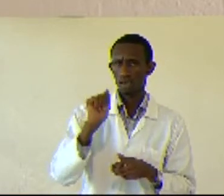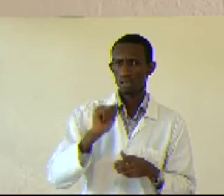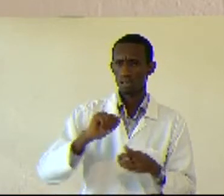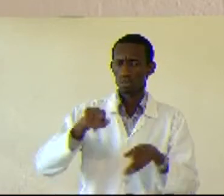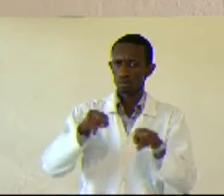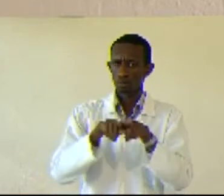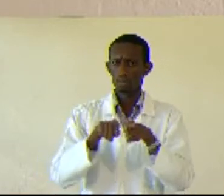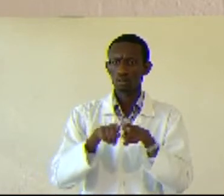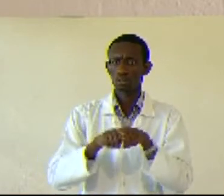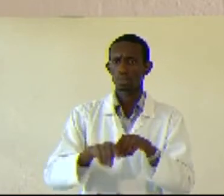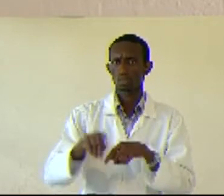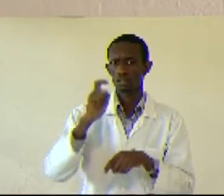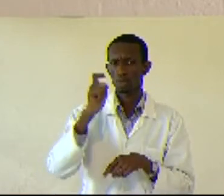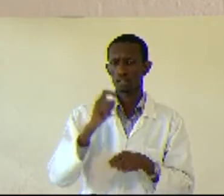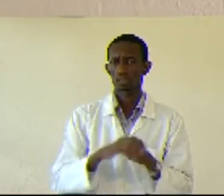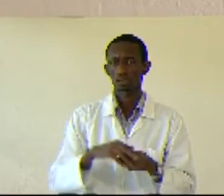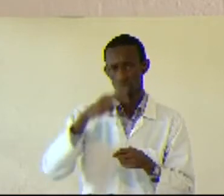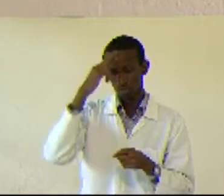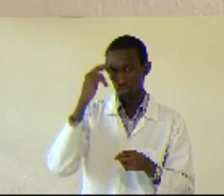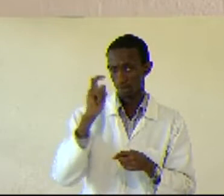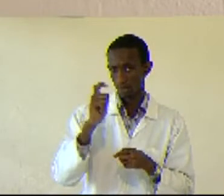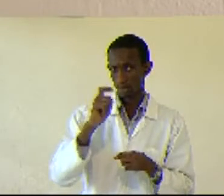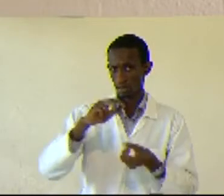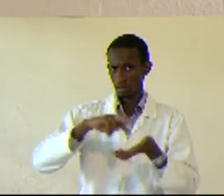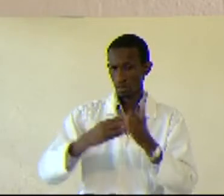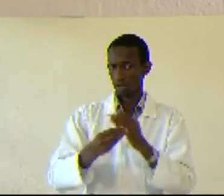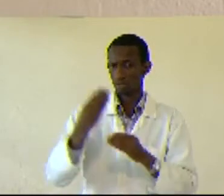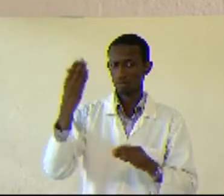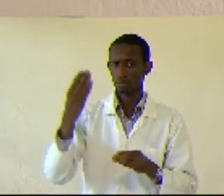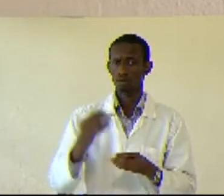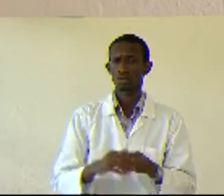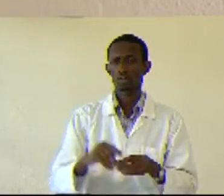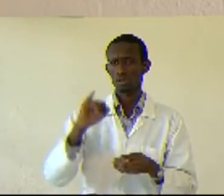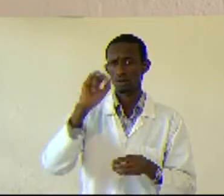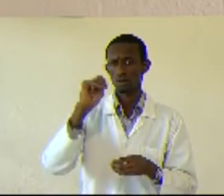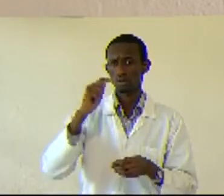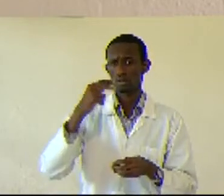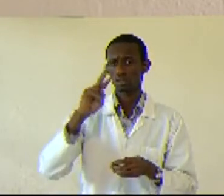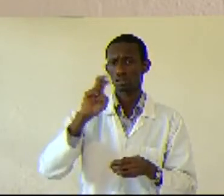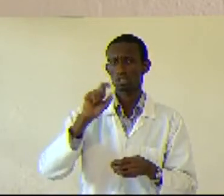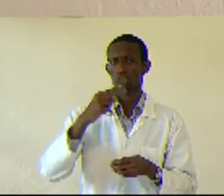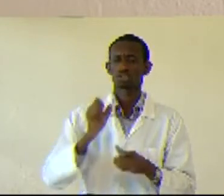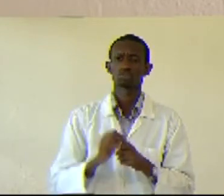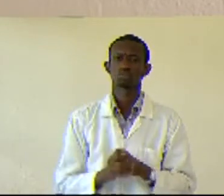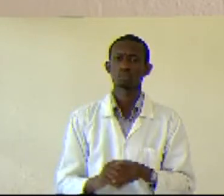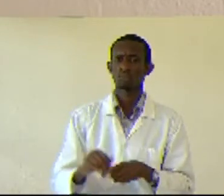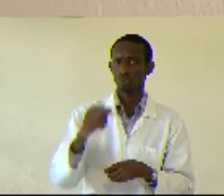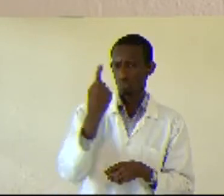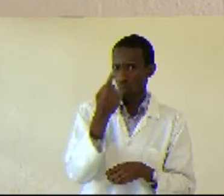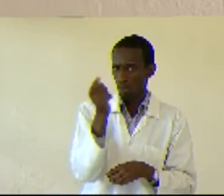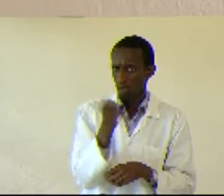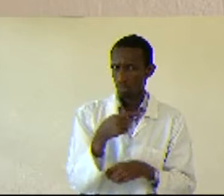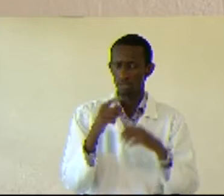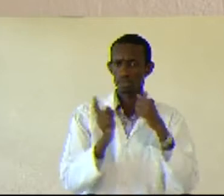the variable of integration. Means that I'll be having 1 over 6 tangent